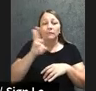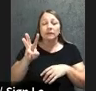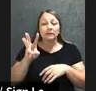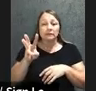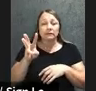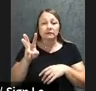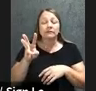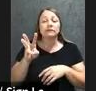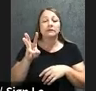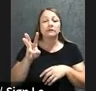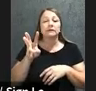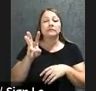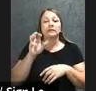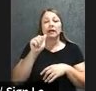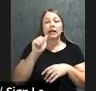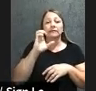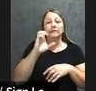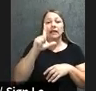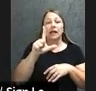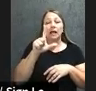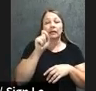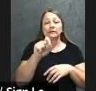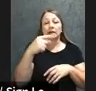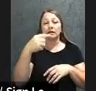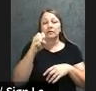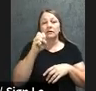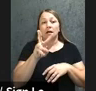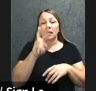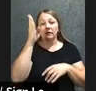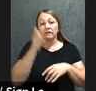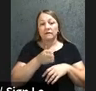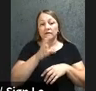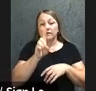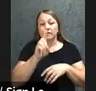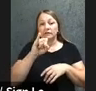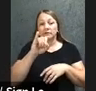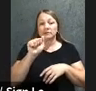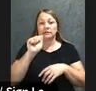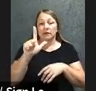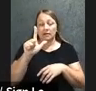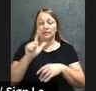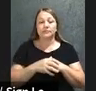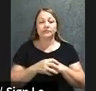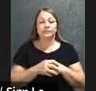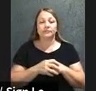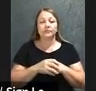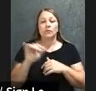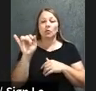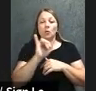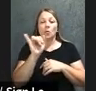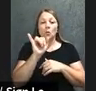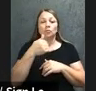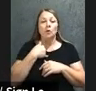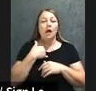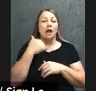website, which is acl.gov/dial. There's also a number for people who